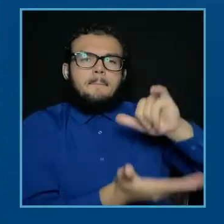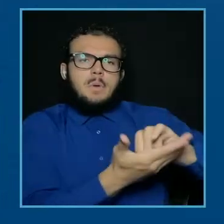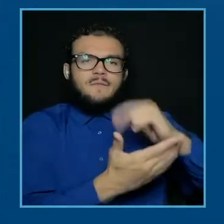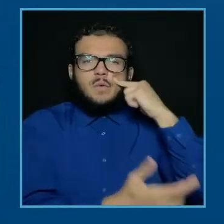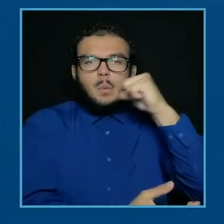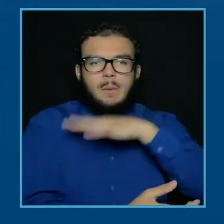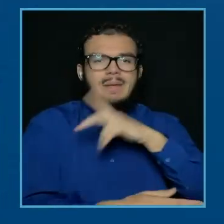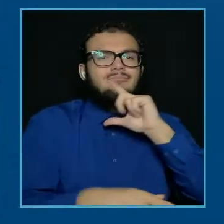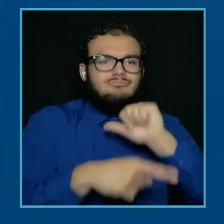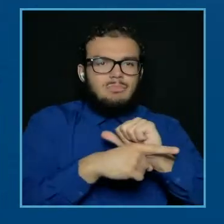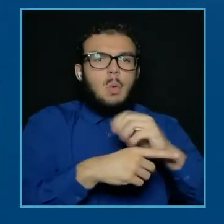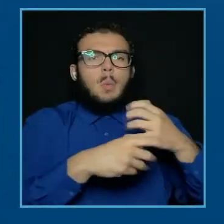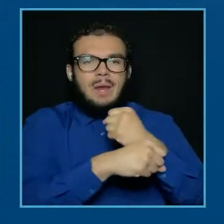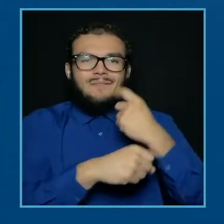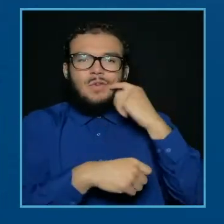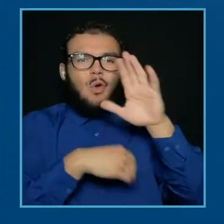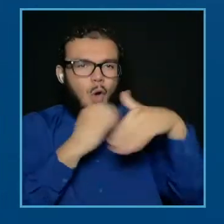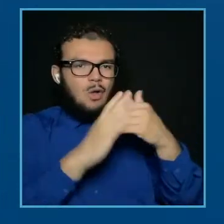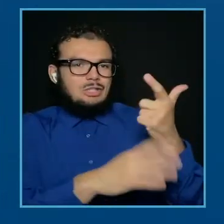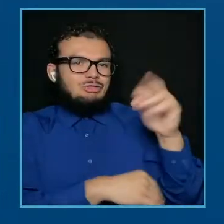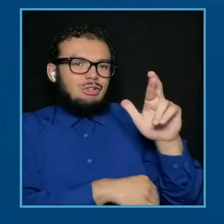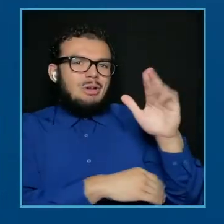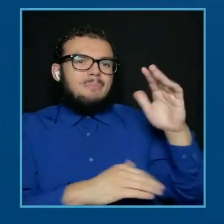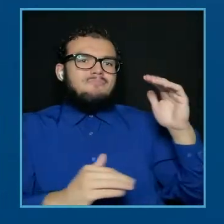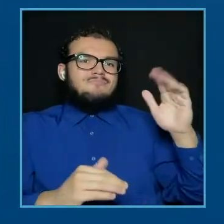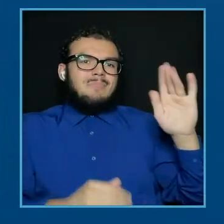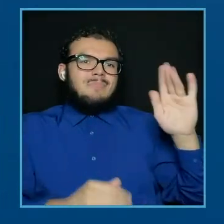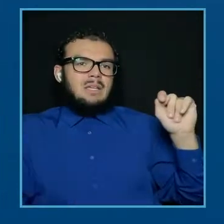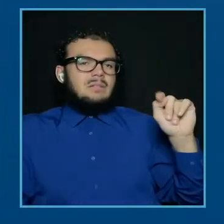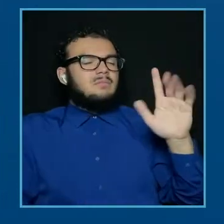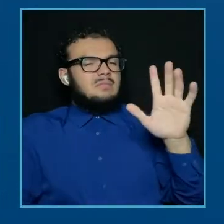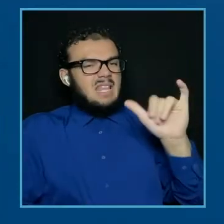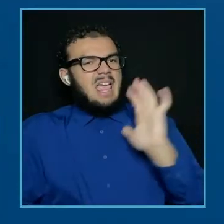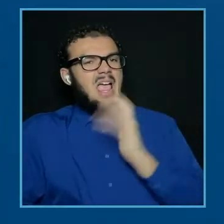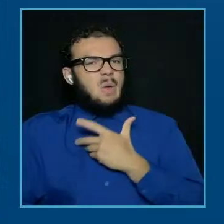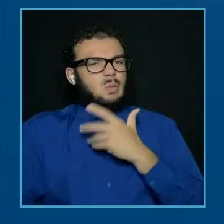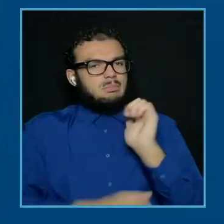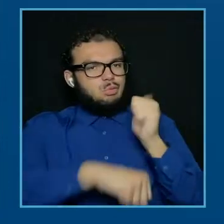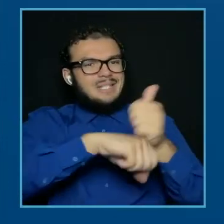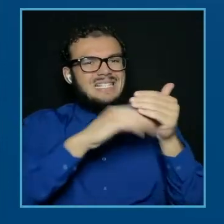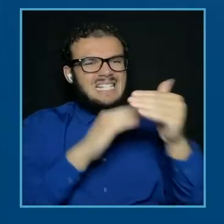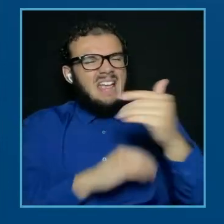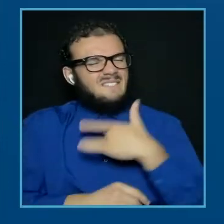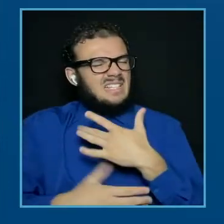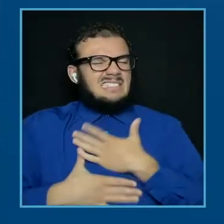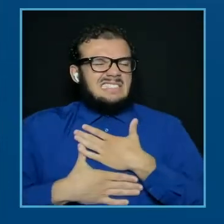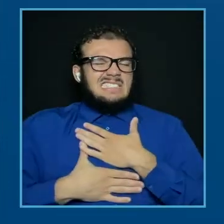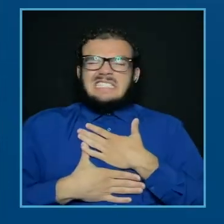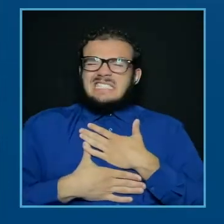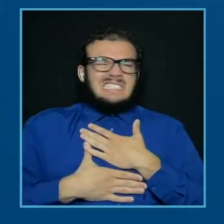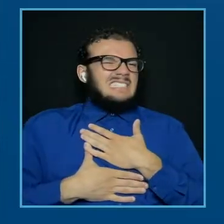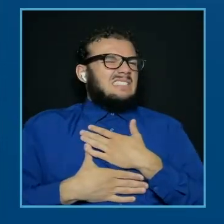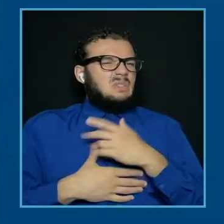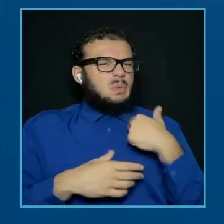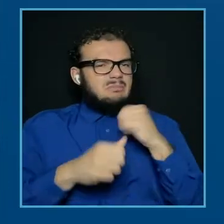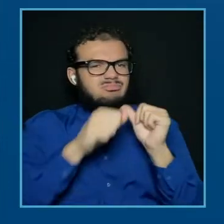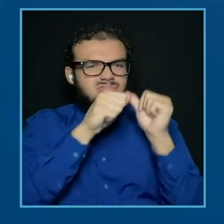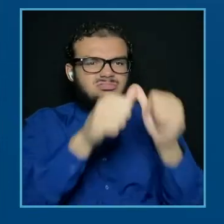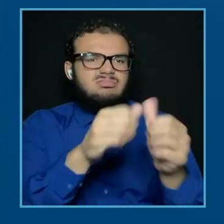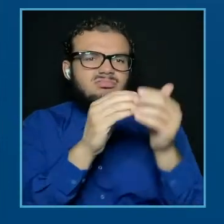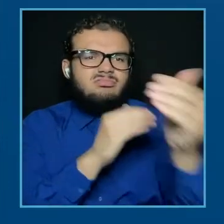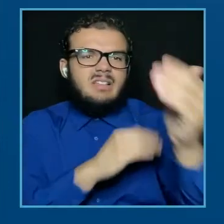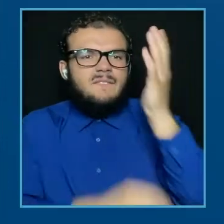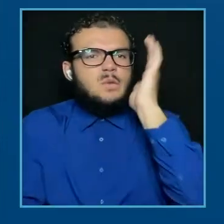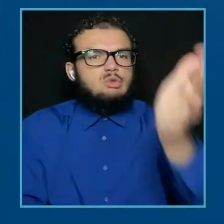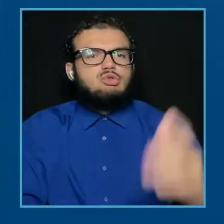an all-gender ballot. That's the precedent we're setting here, and that's what pains me to think about as we go forward into future